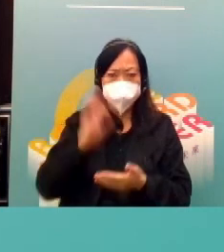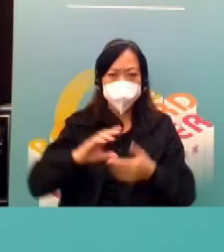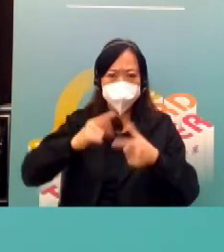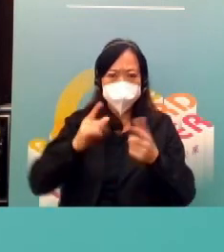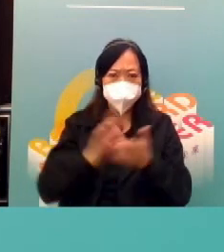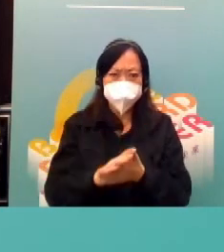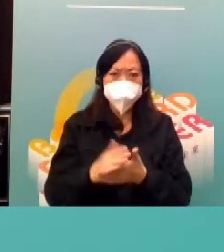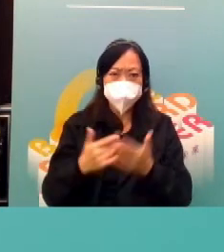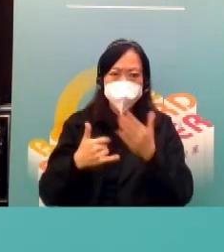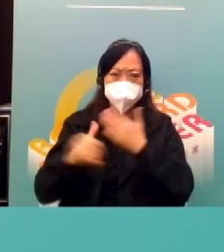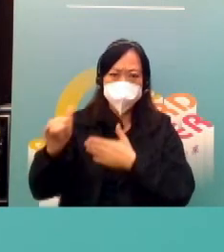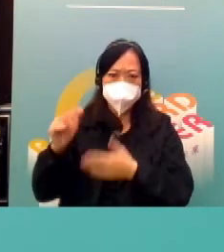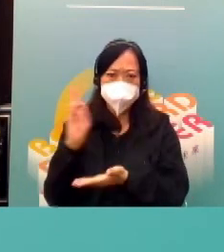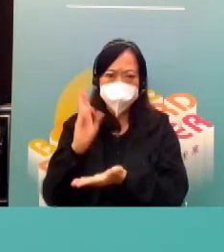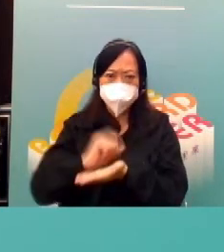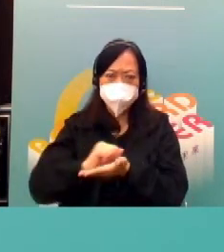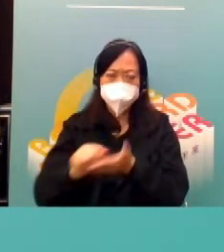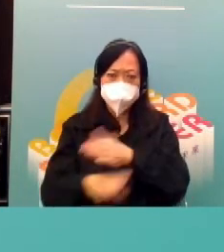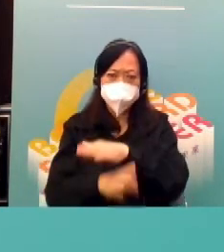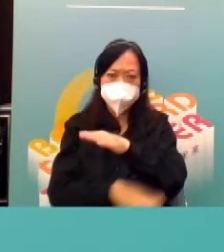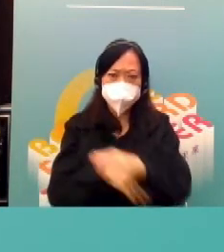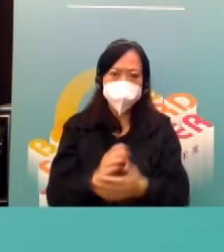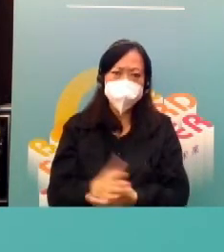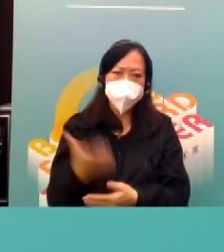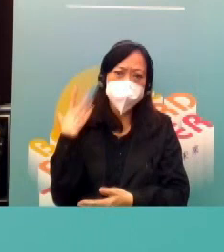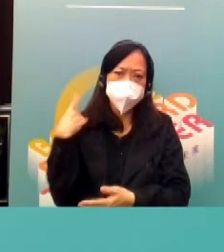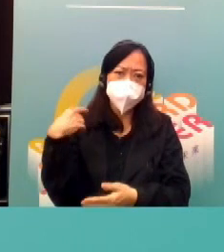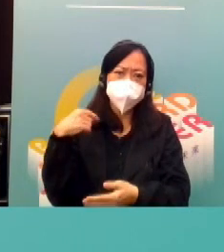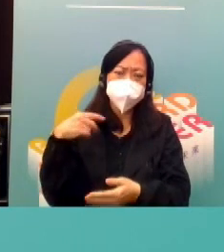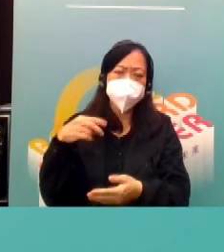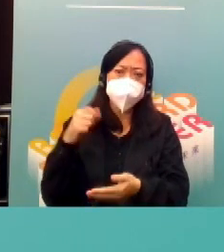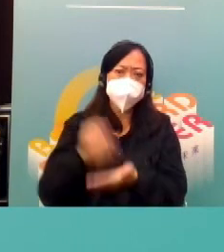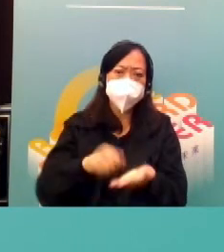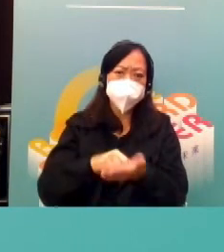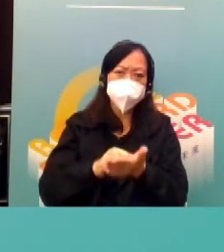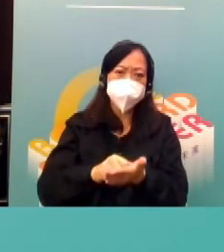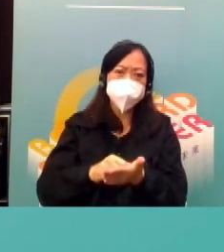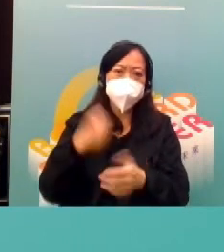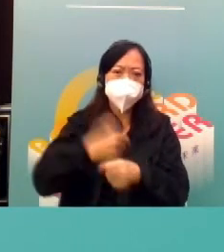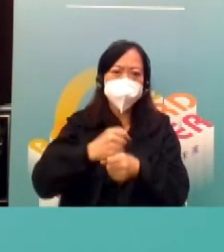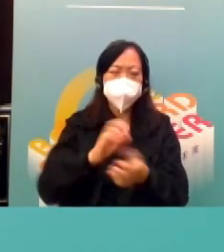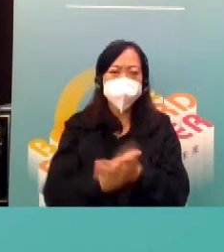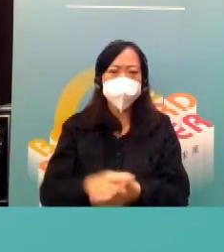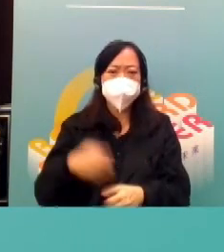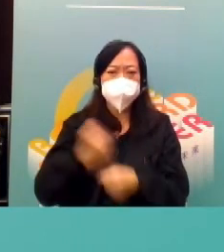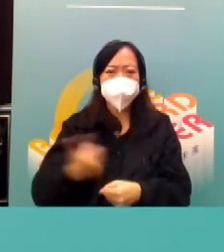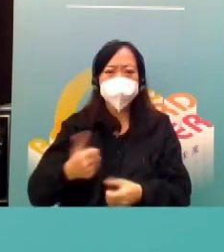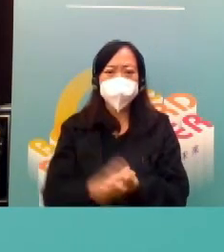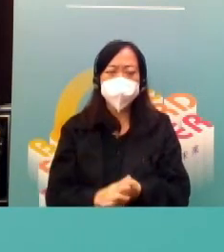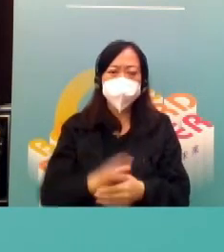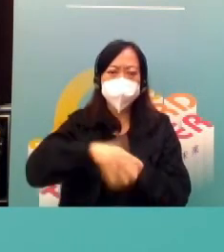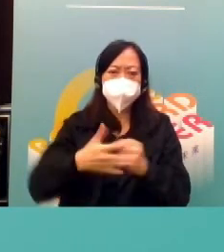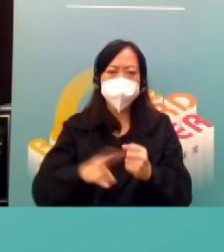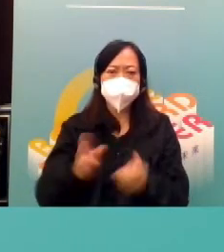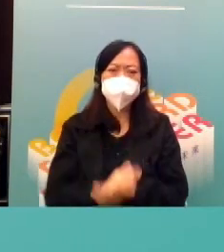that you did yesterday and do it well, and then the world will change. So it's